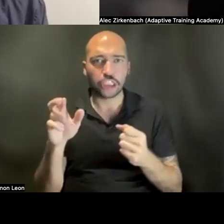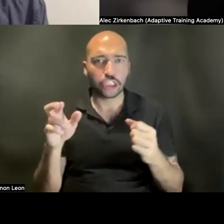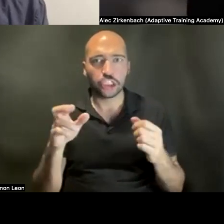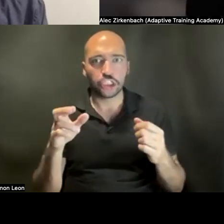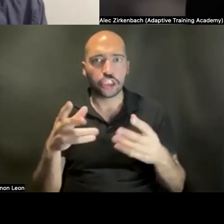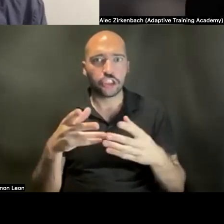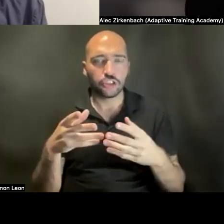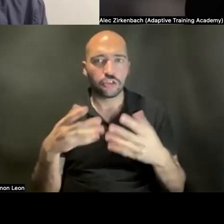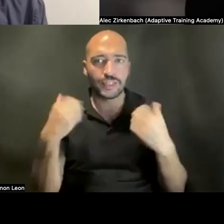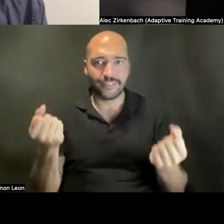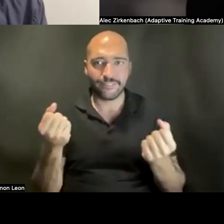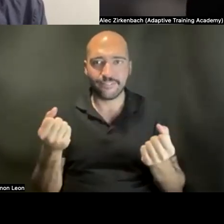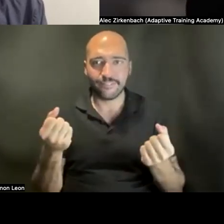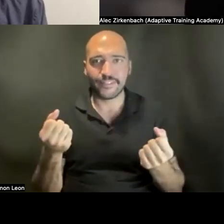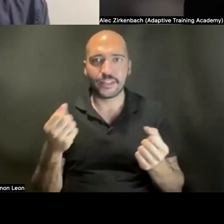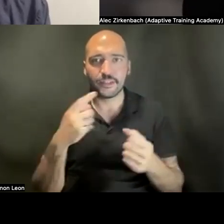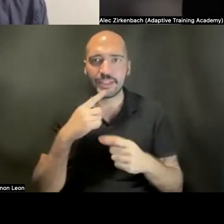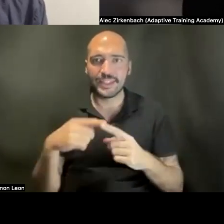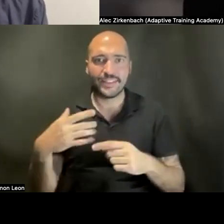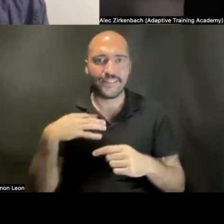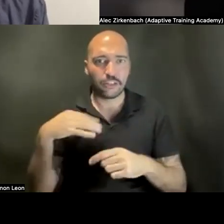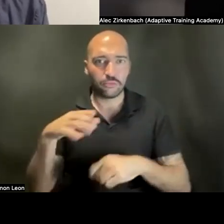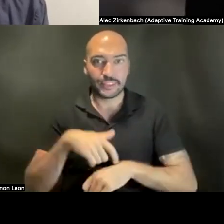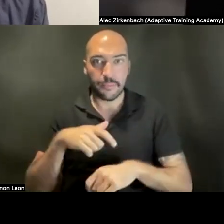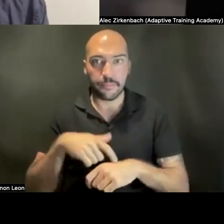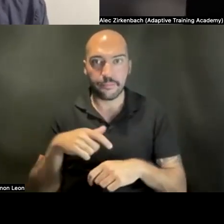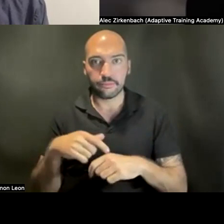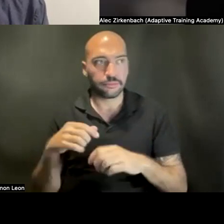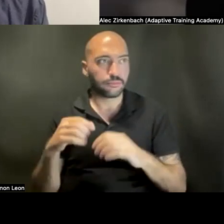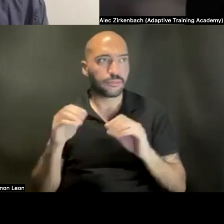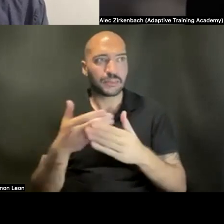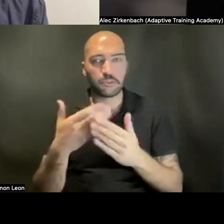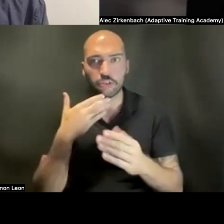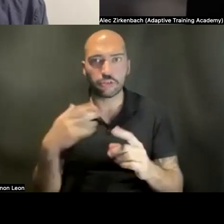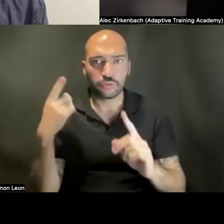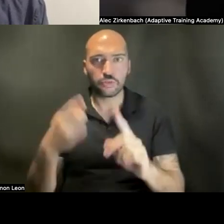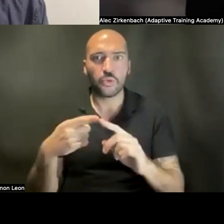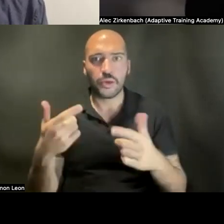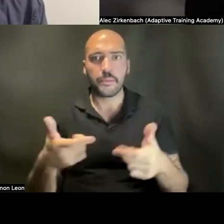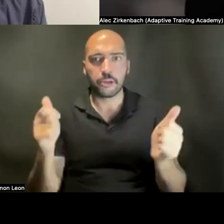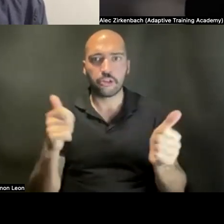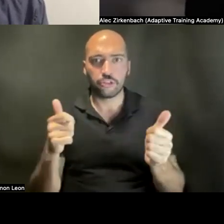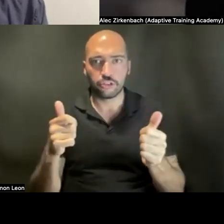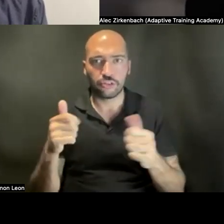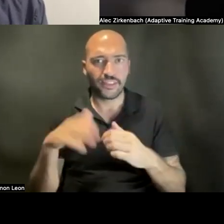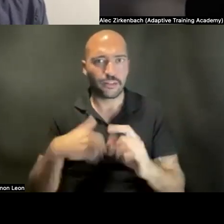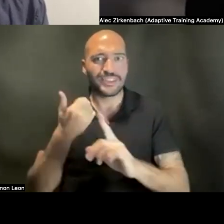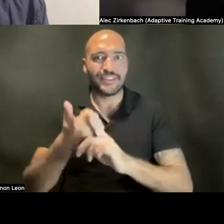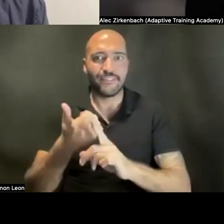just being in a volunteer time, put something good towards something bigger than